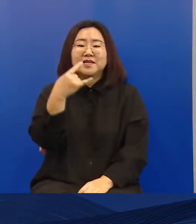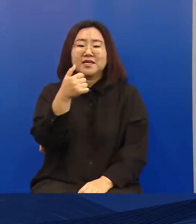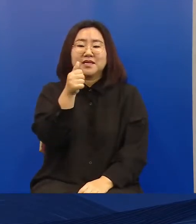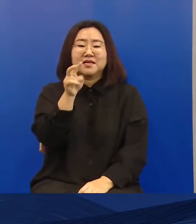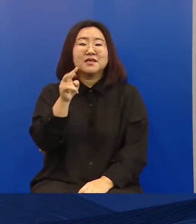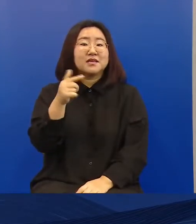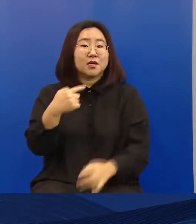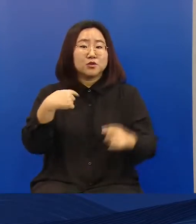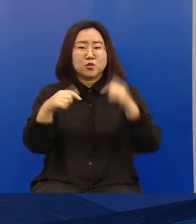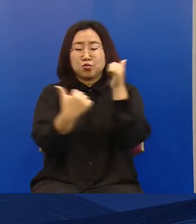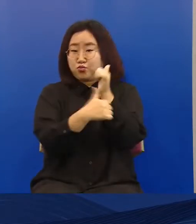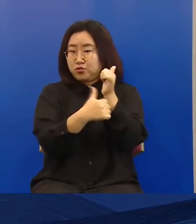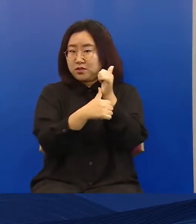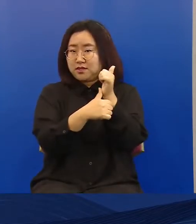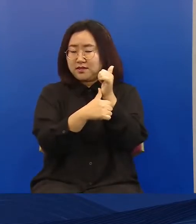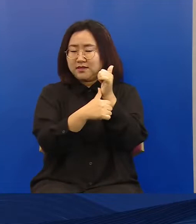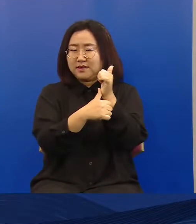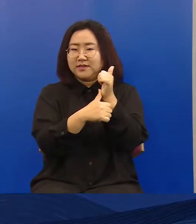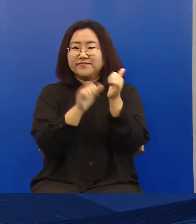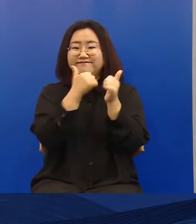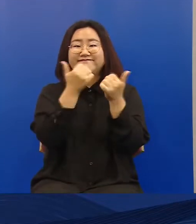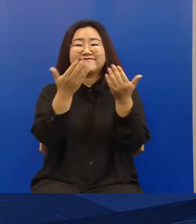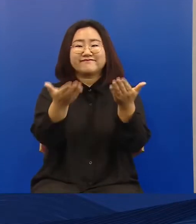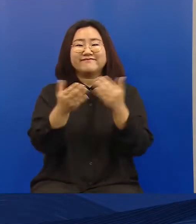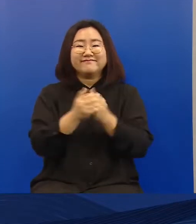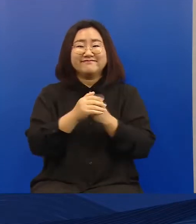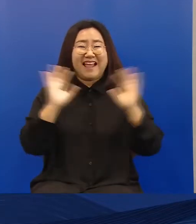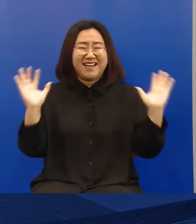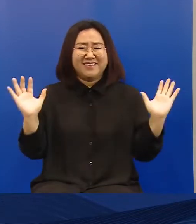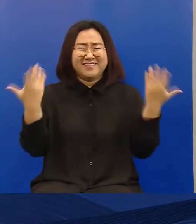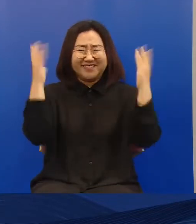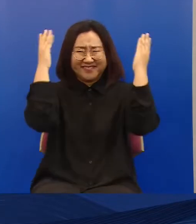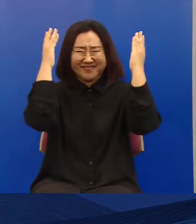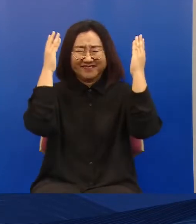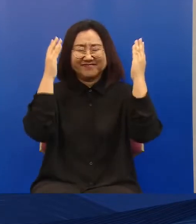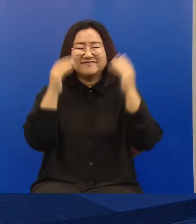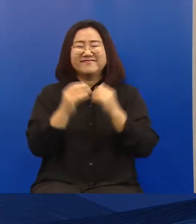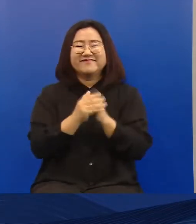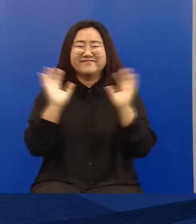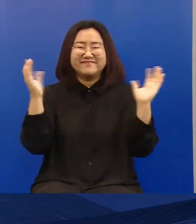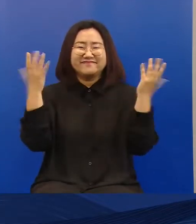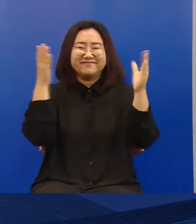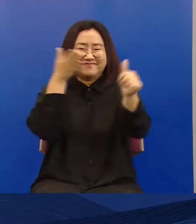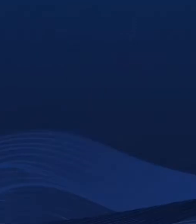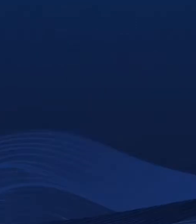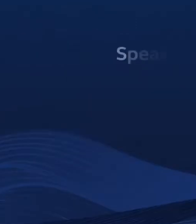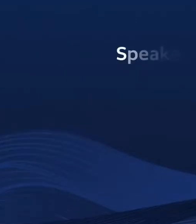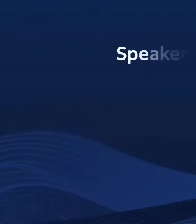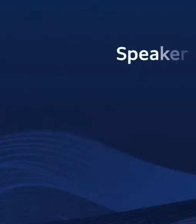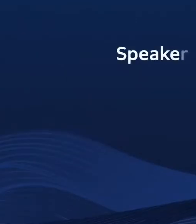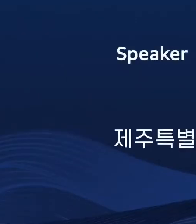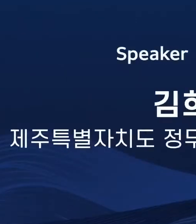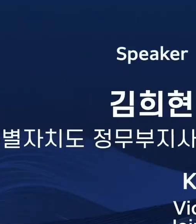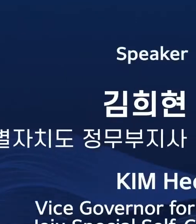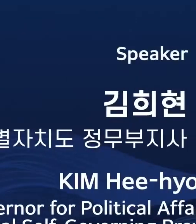is Vice Governor for Political Affairs Kim Hee-hyun. Please give Vice Governor a big